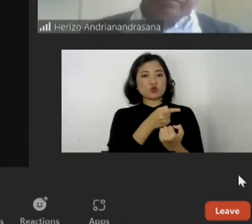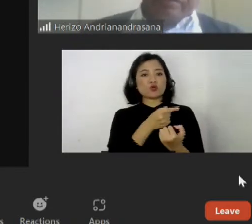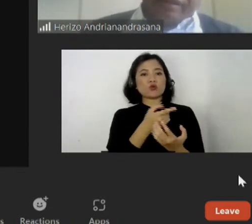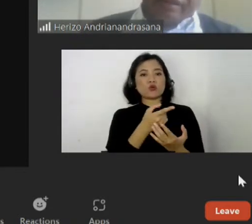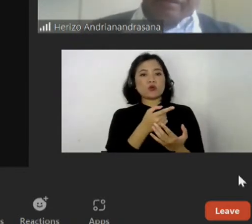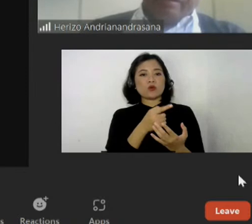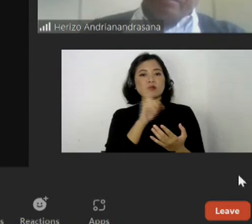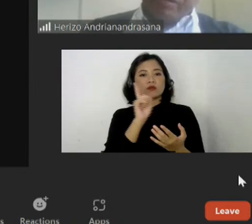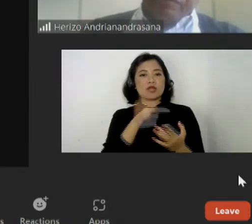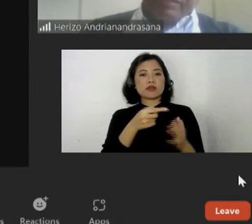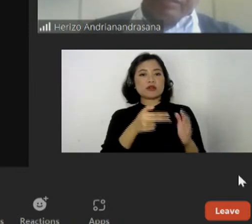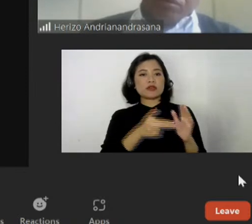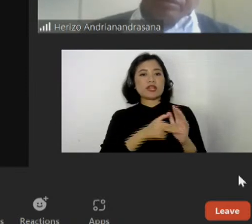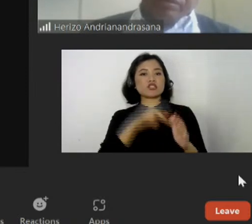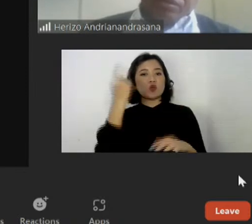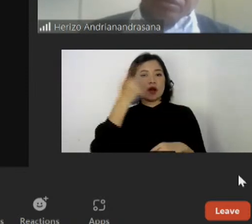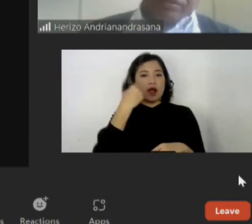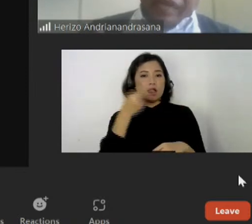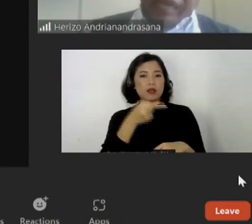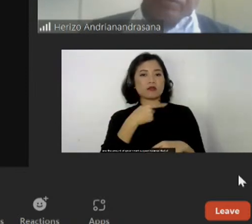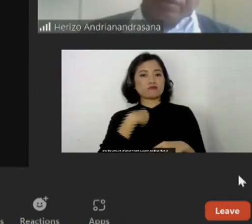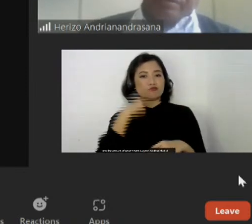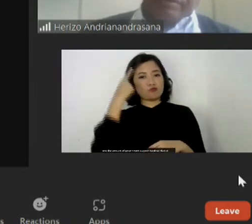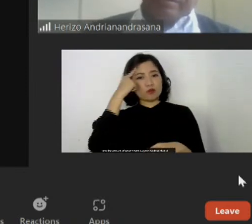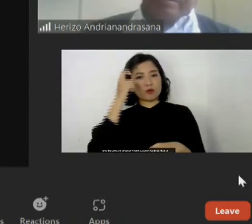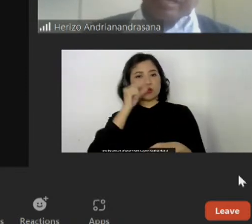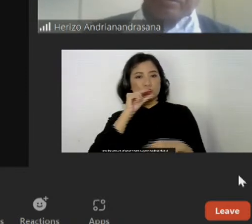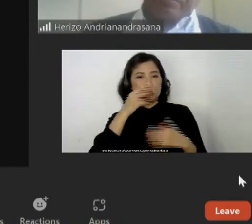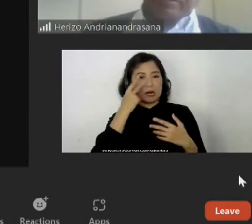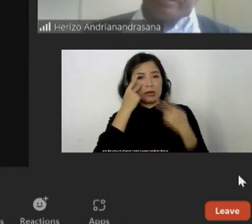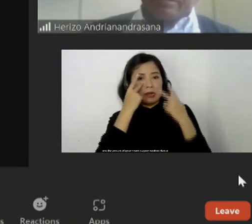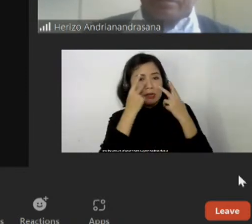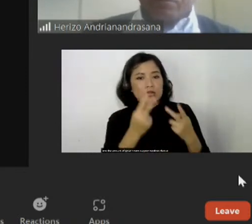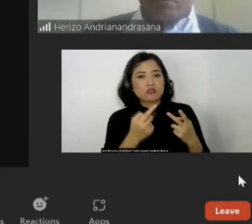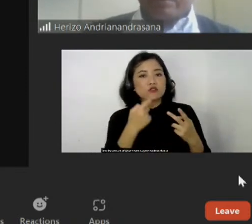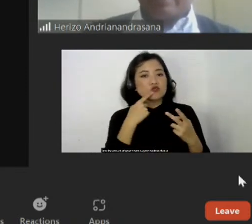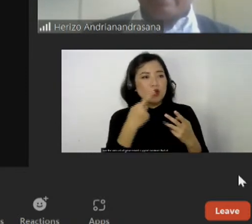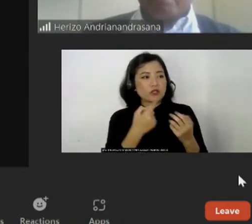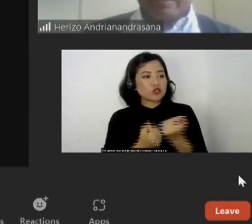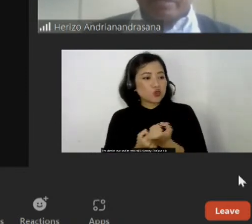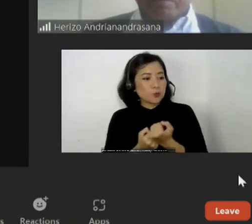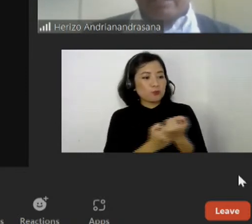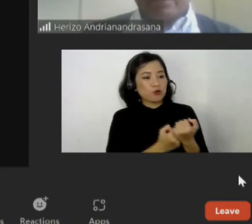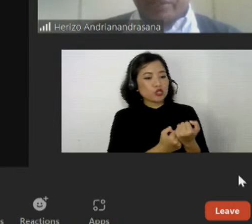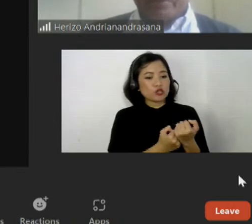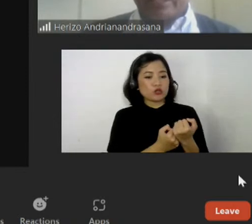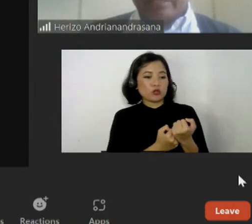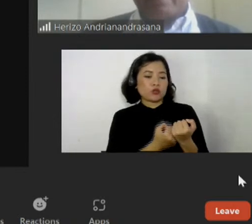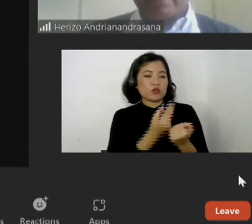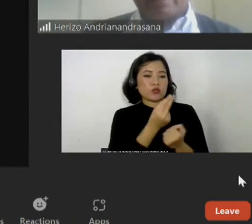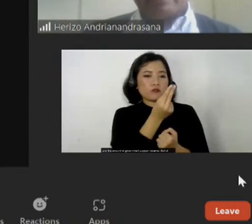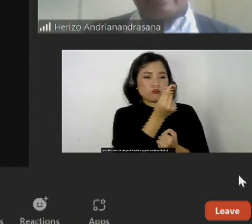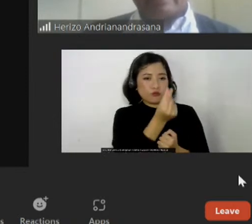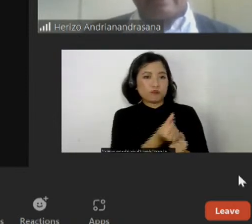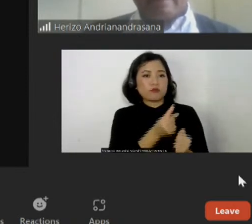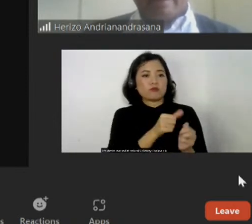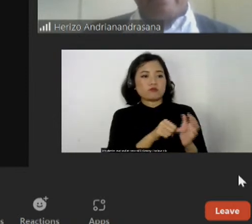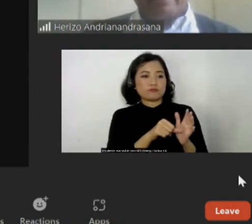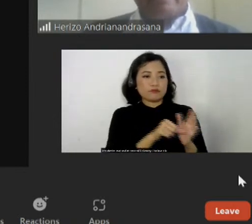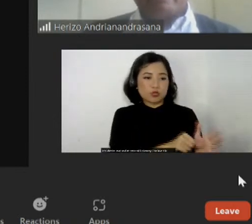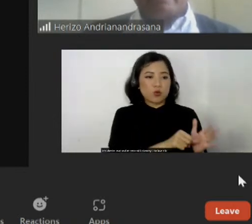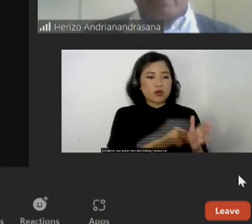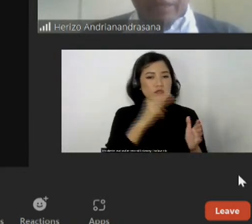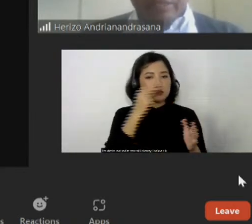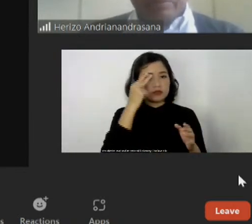national level, I believe it is important to look at the annual international financial support by subject. When I say by subject,